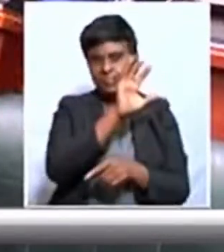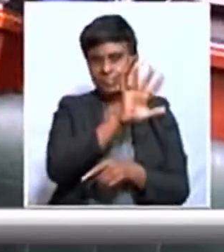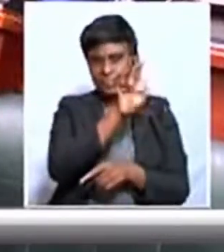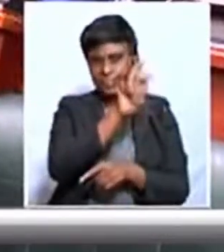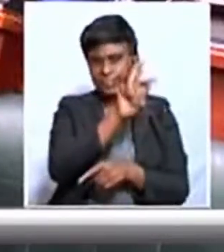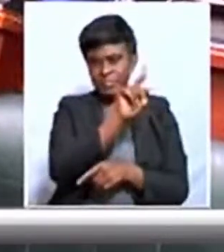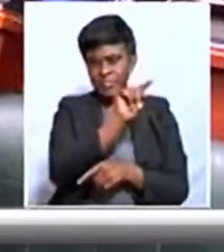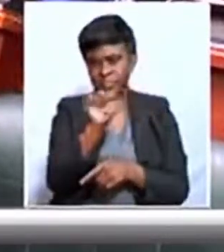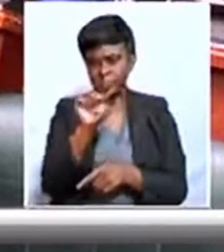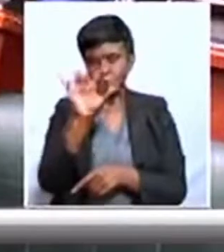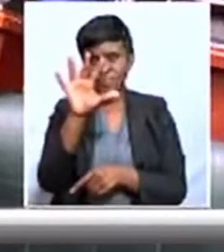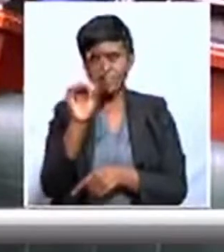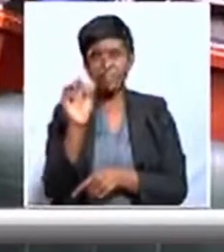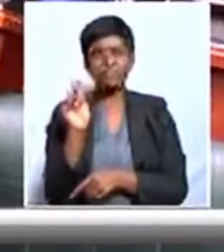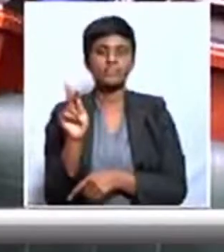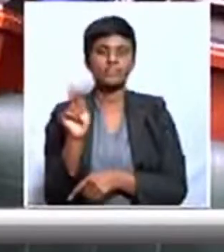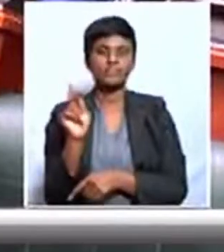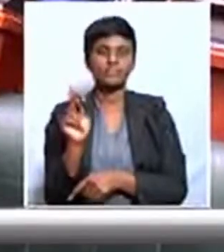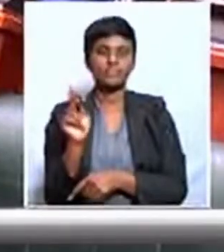to 50 kwacha.